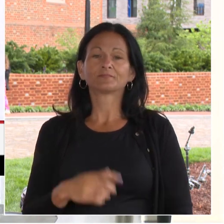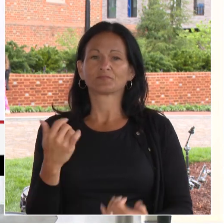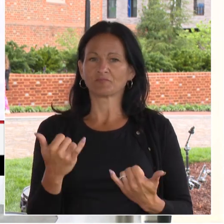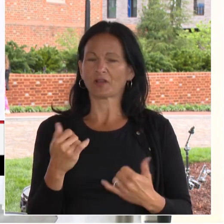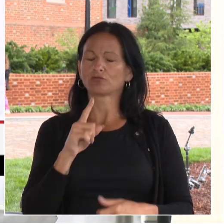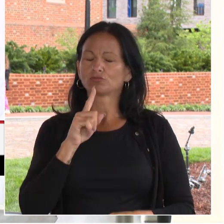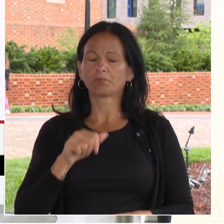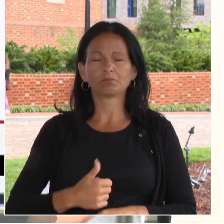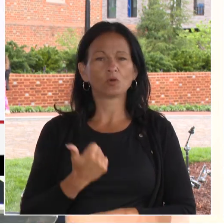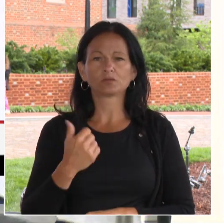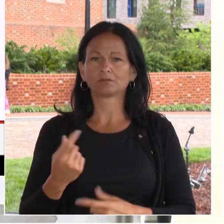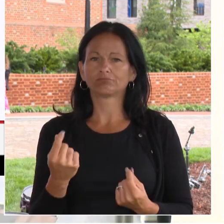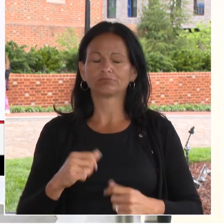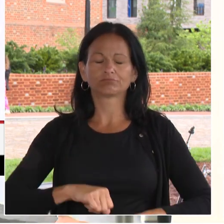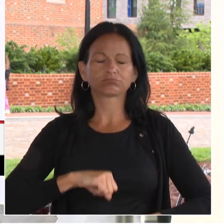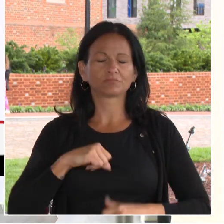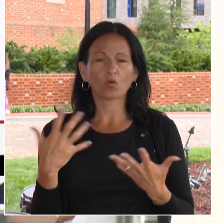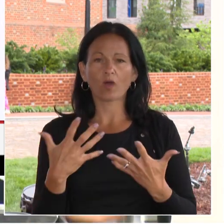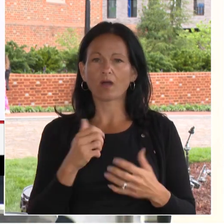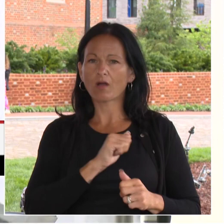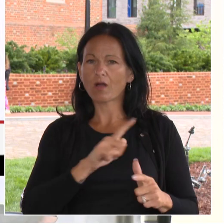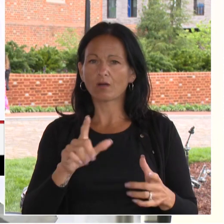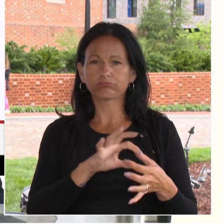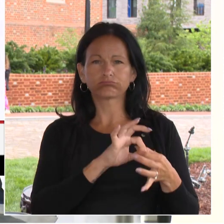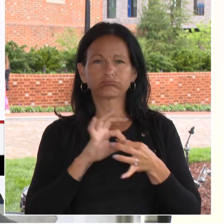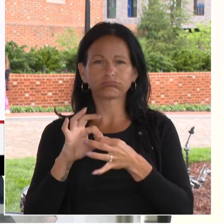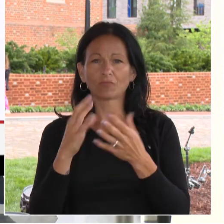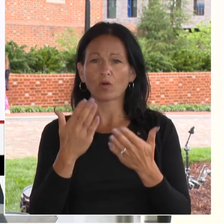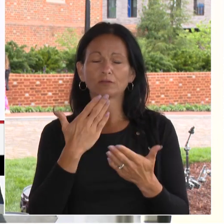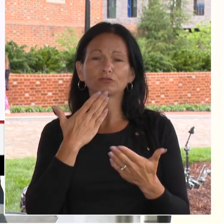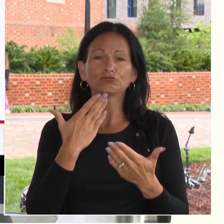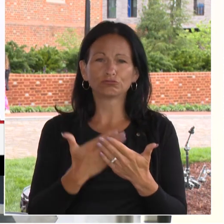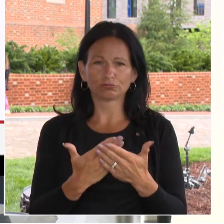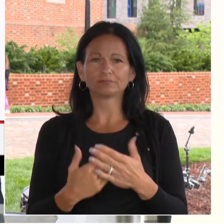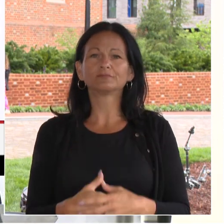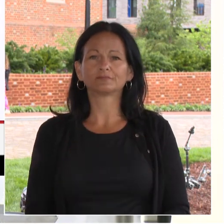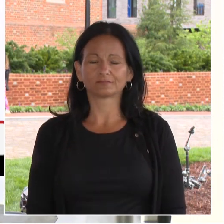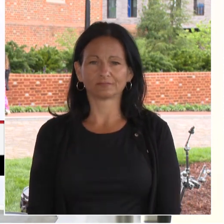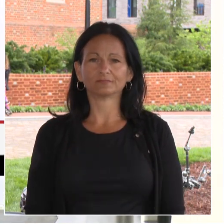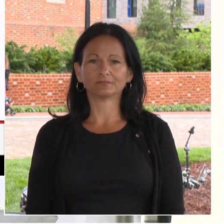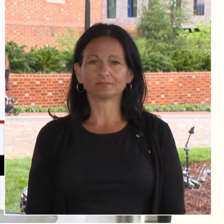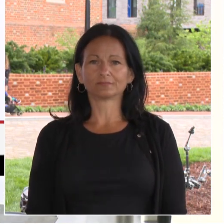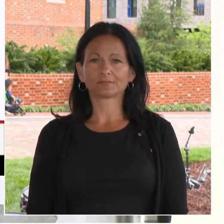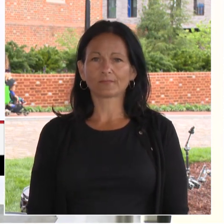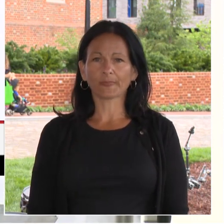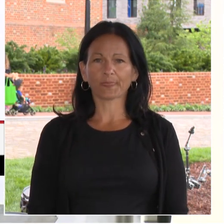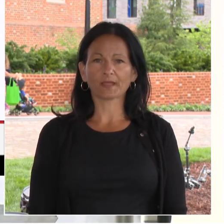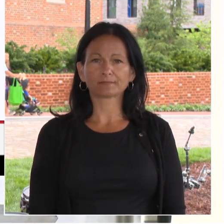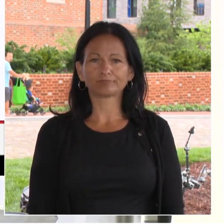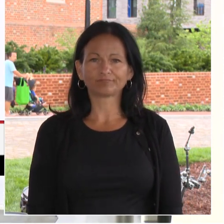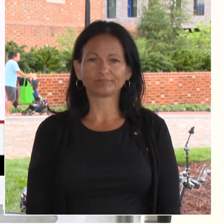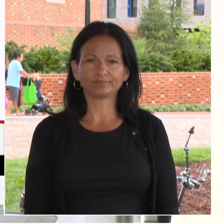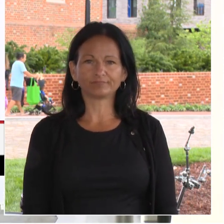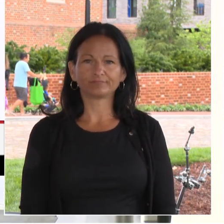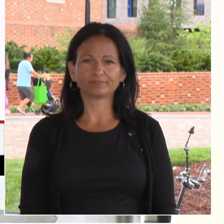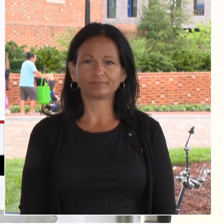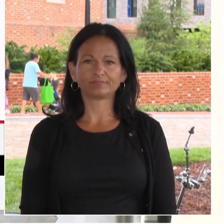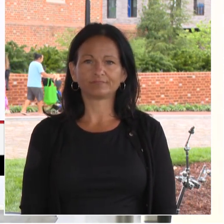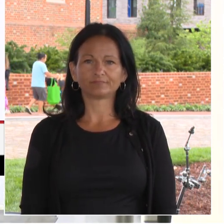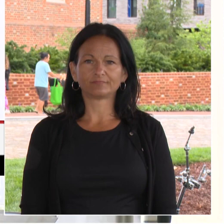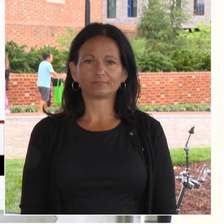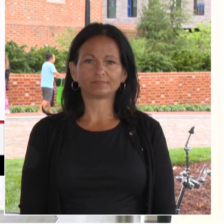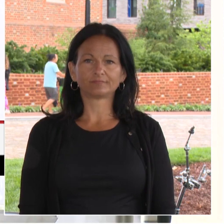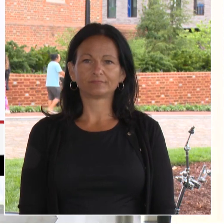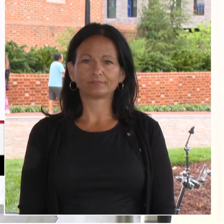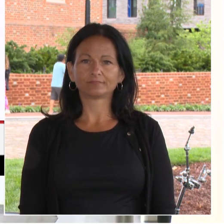journey. And it all starts with Roadside and my colleagues there and our partners at Nash, who were bold enough to shape and manage